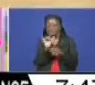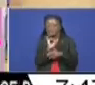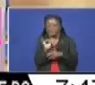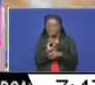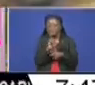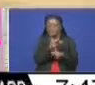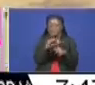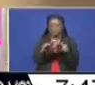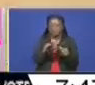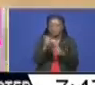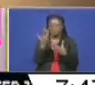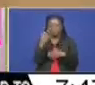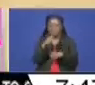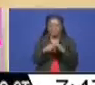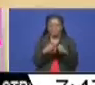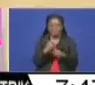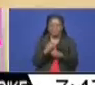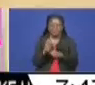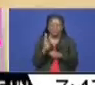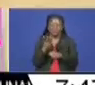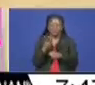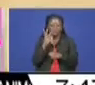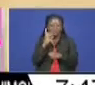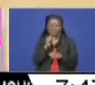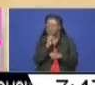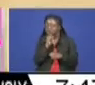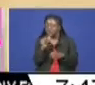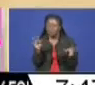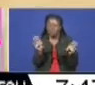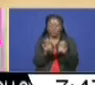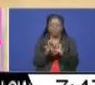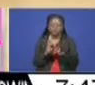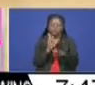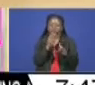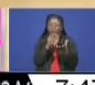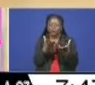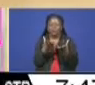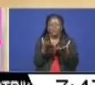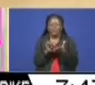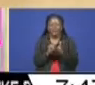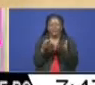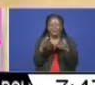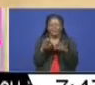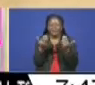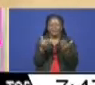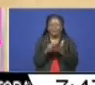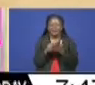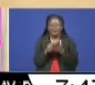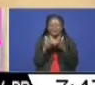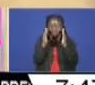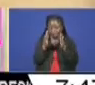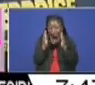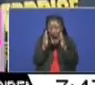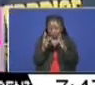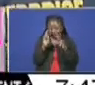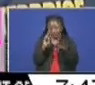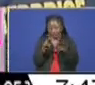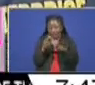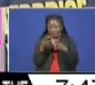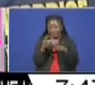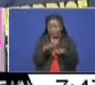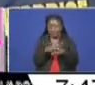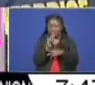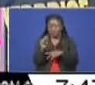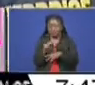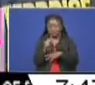year, and we couldn't close. So we didn't want that to happen again. But if you pay close attention to what happened on Tuesday, the Hitmen played some very